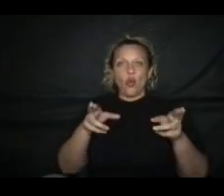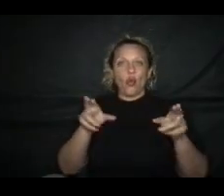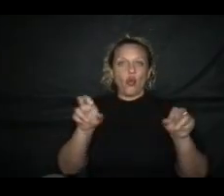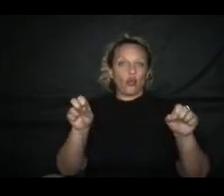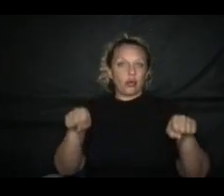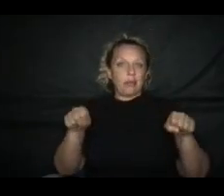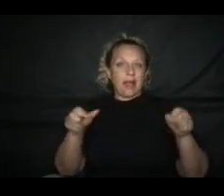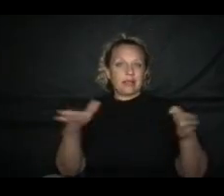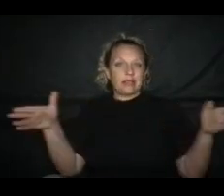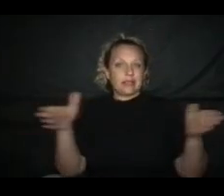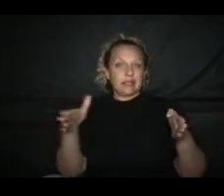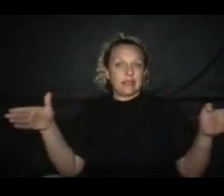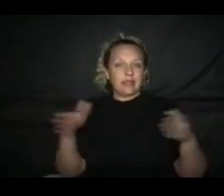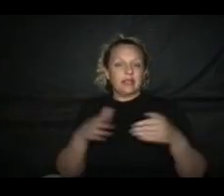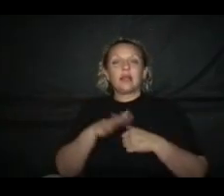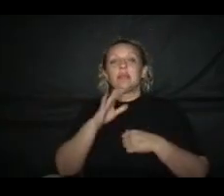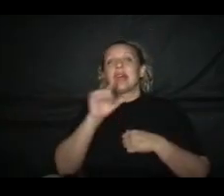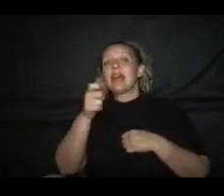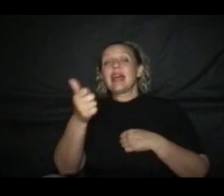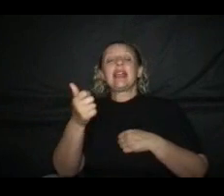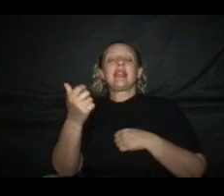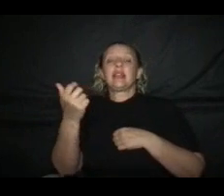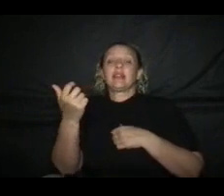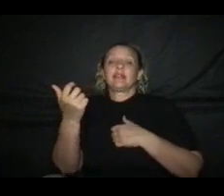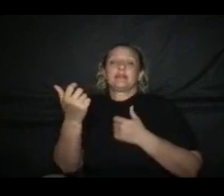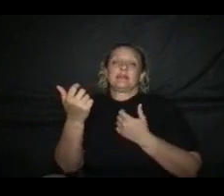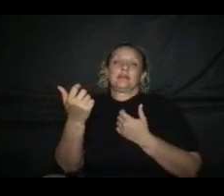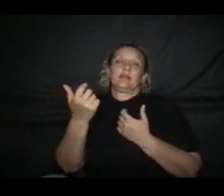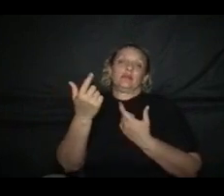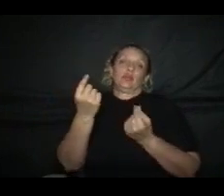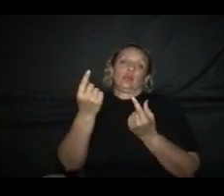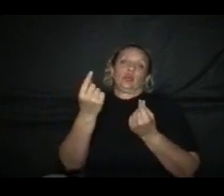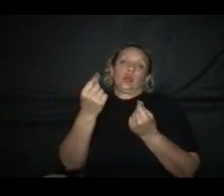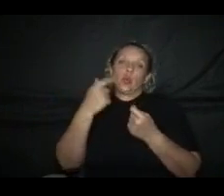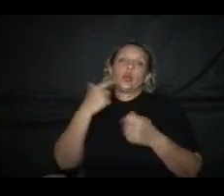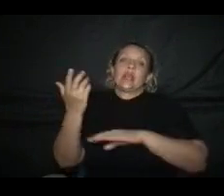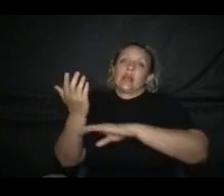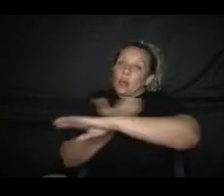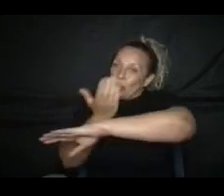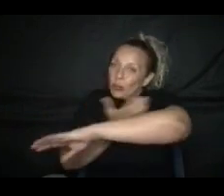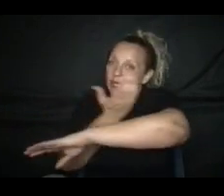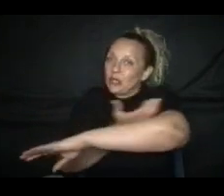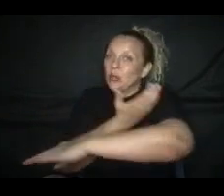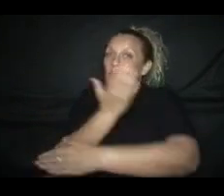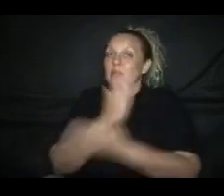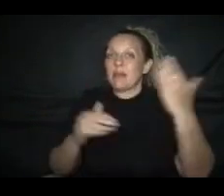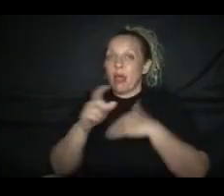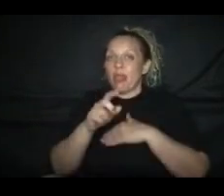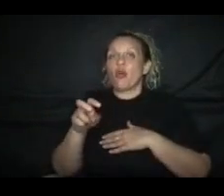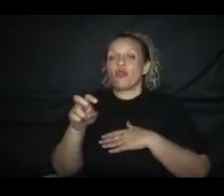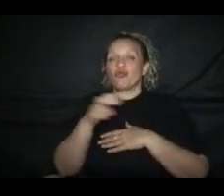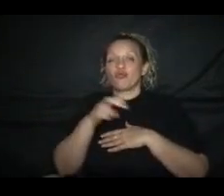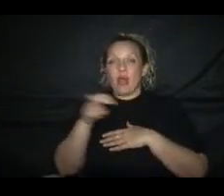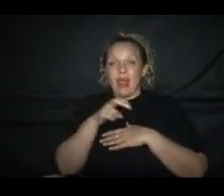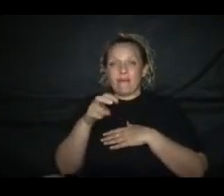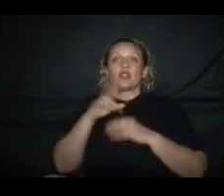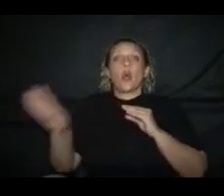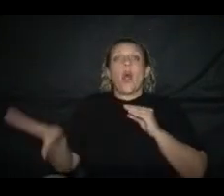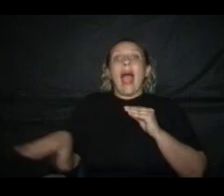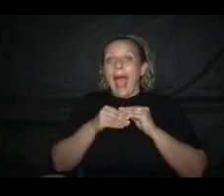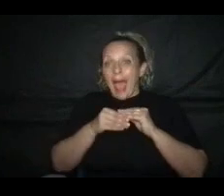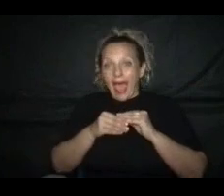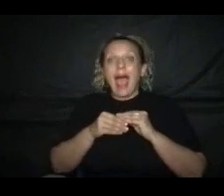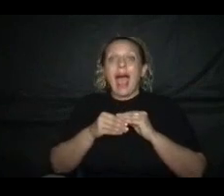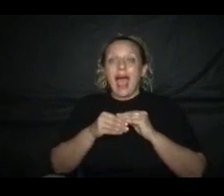anything, the city will be looking for opportunities to potentially redo some of those travel lanes to add in multimodal